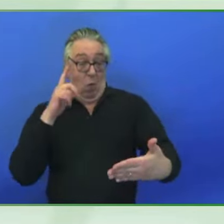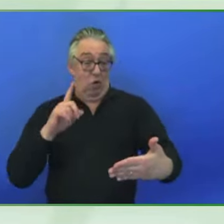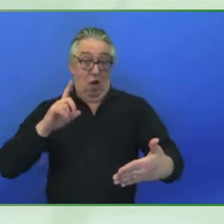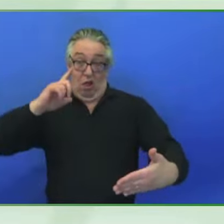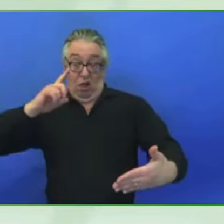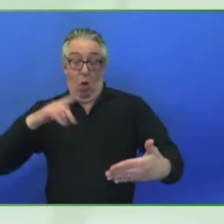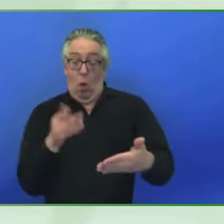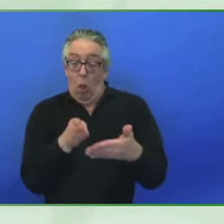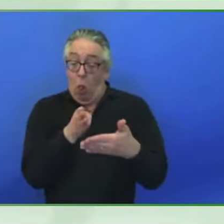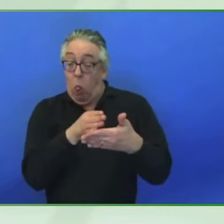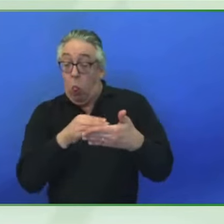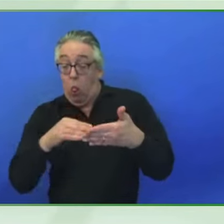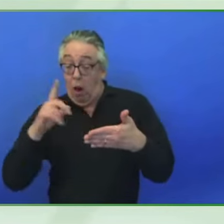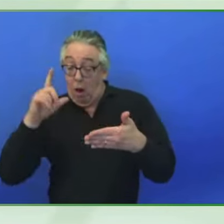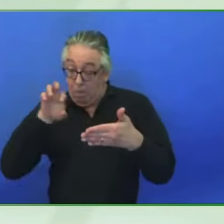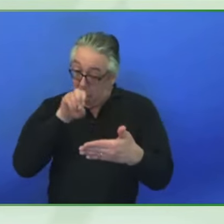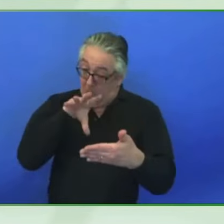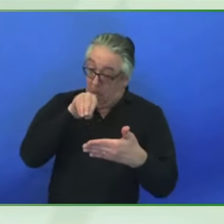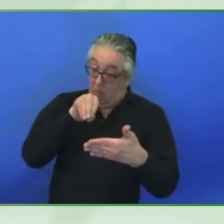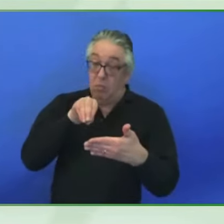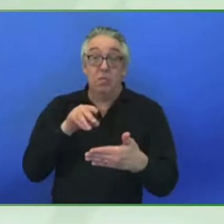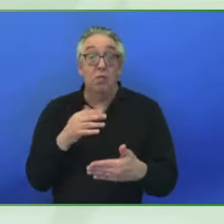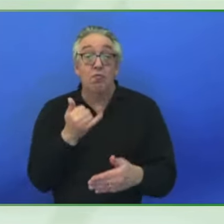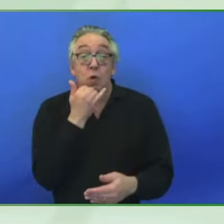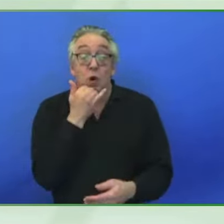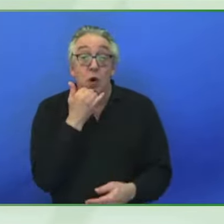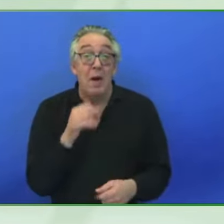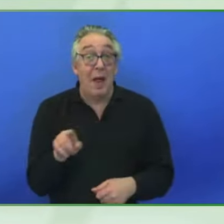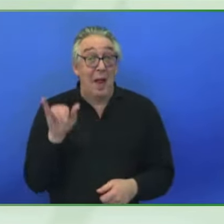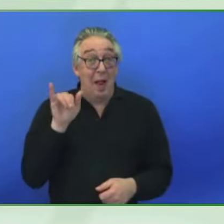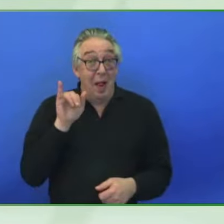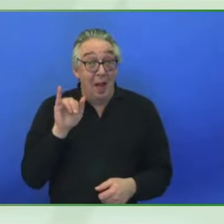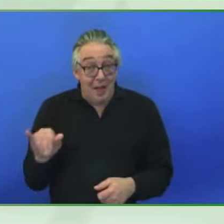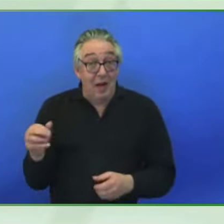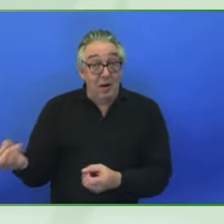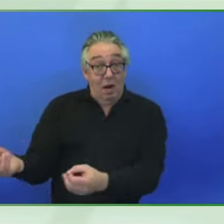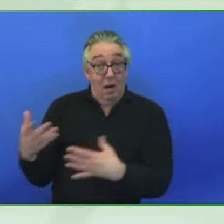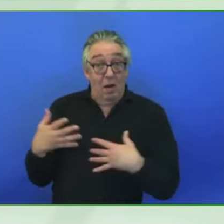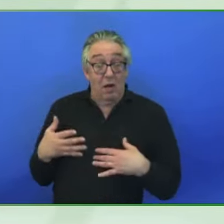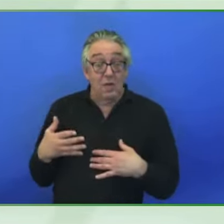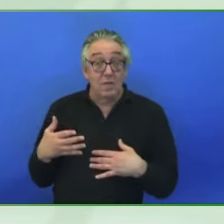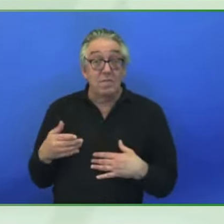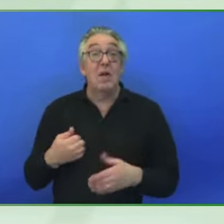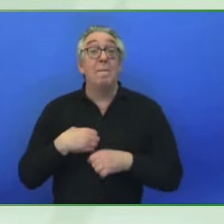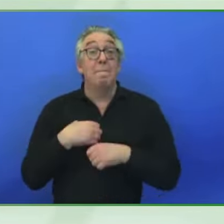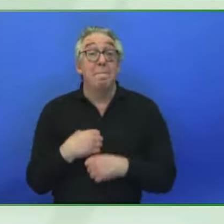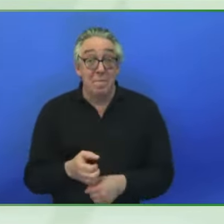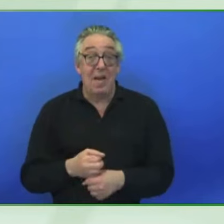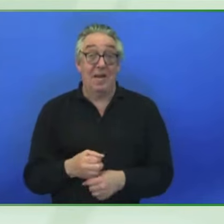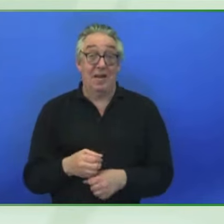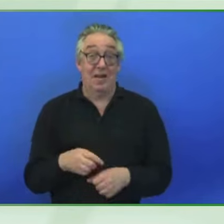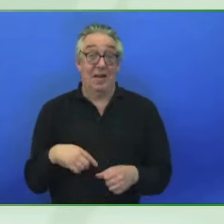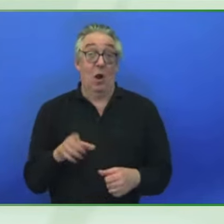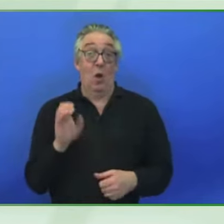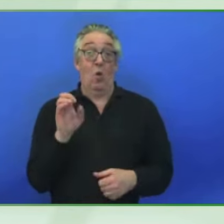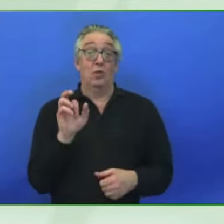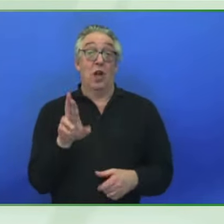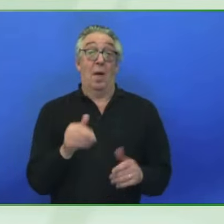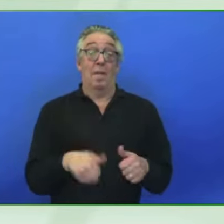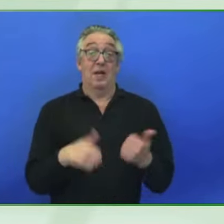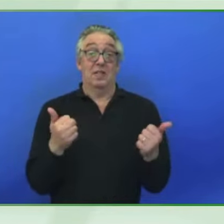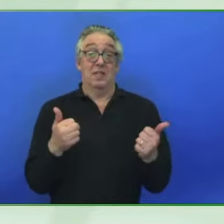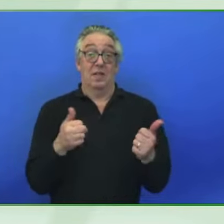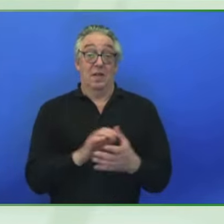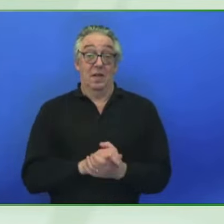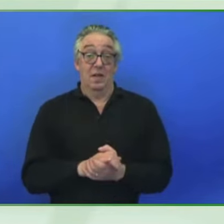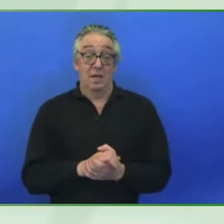That data collection is what drove the success of that tool, not does machine learning know what a banknote looks like? I mean, you